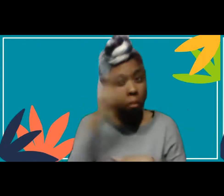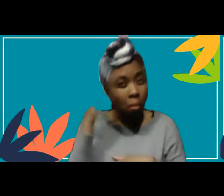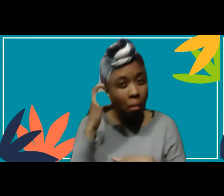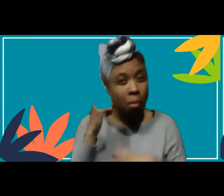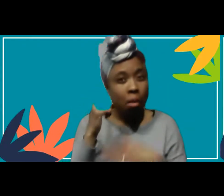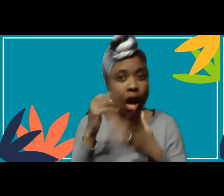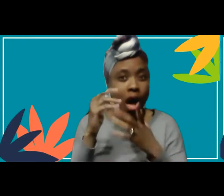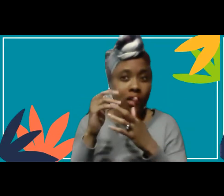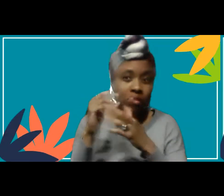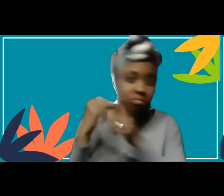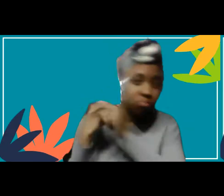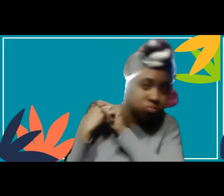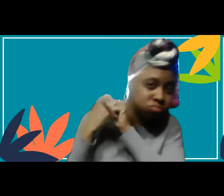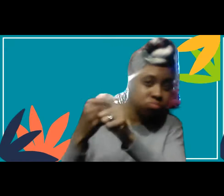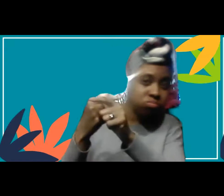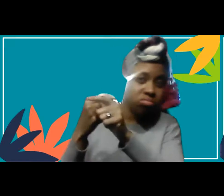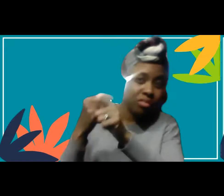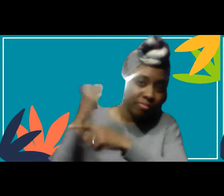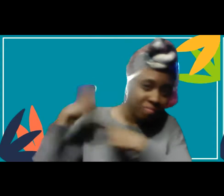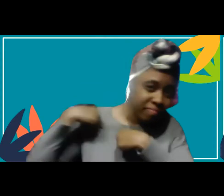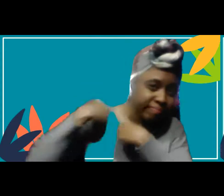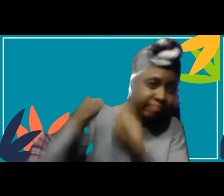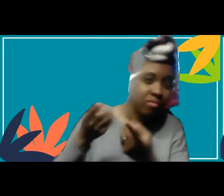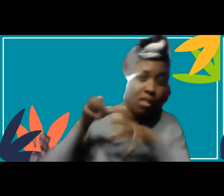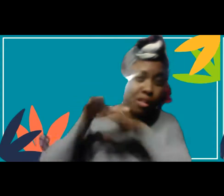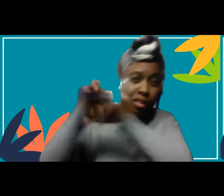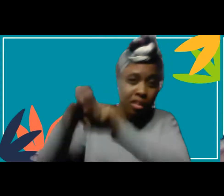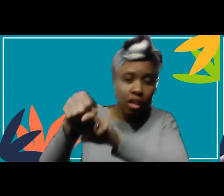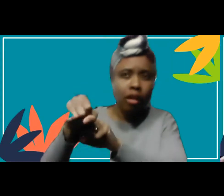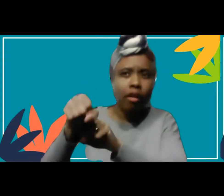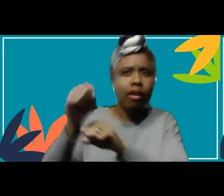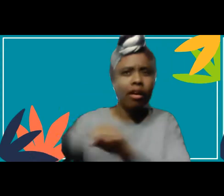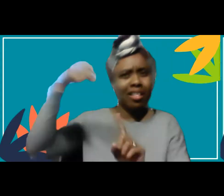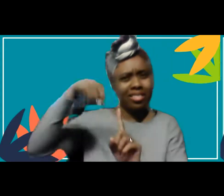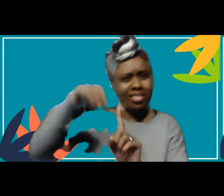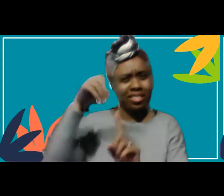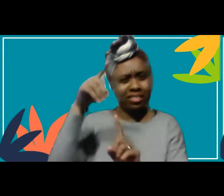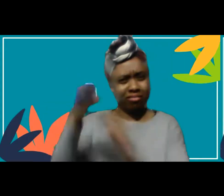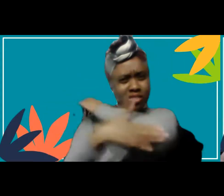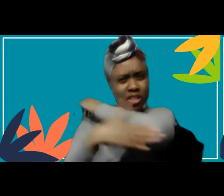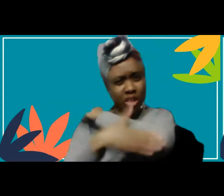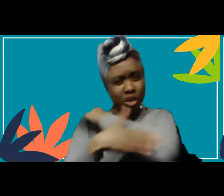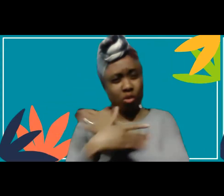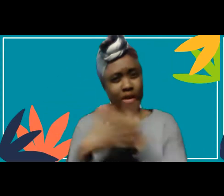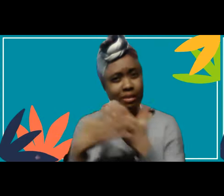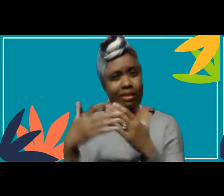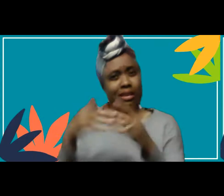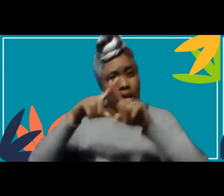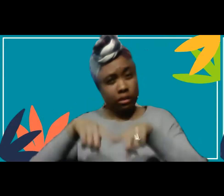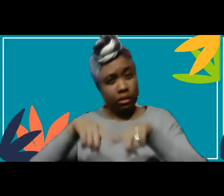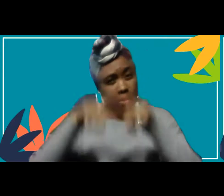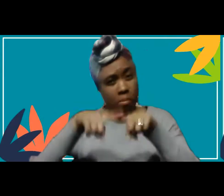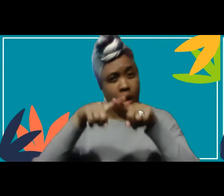legacy of colonization, and that this country depends upon our oppression. It depends